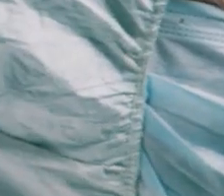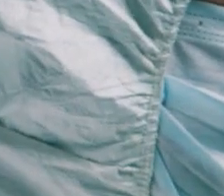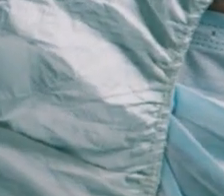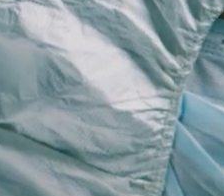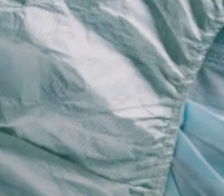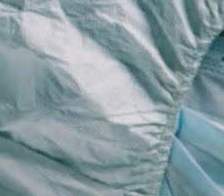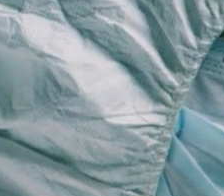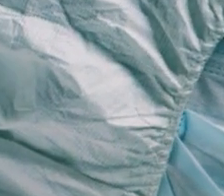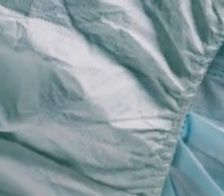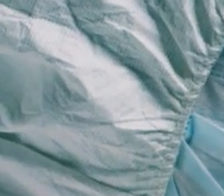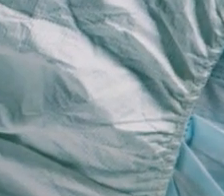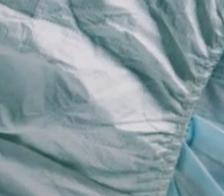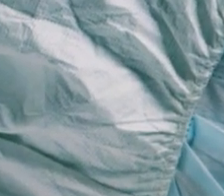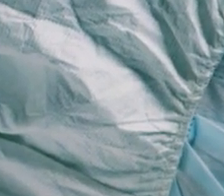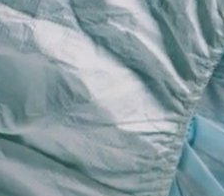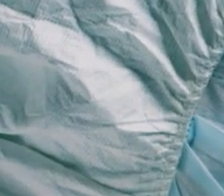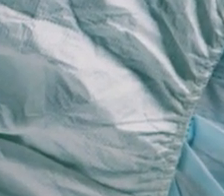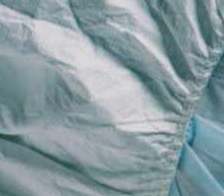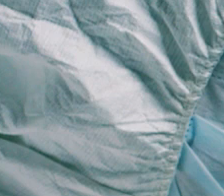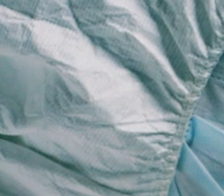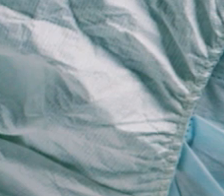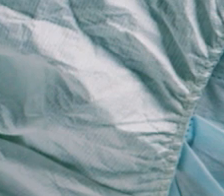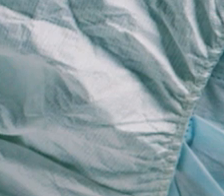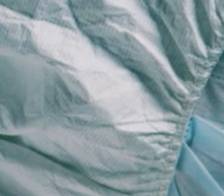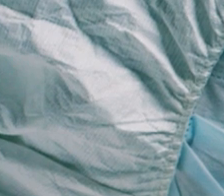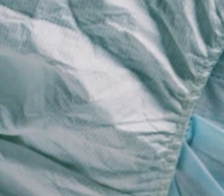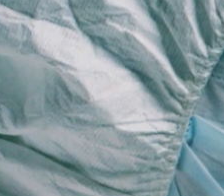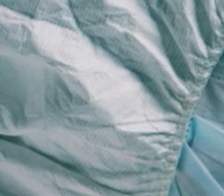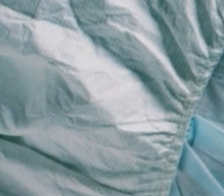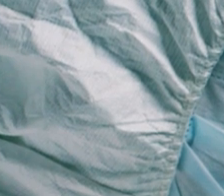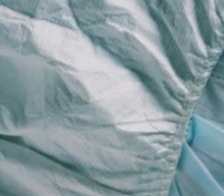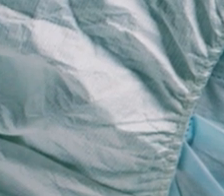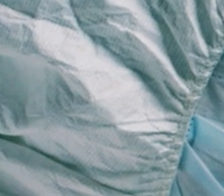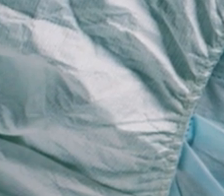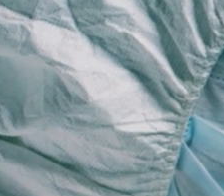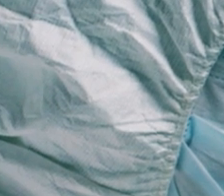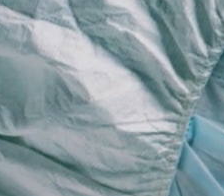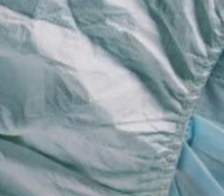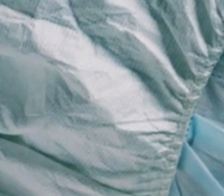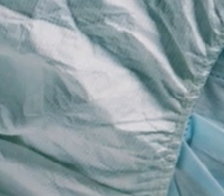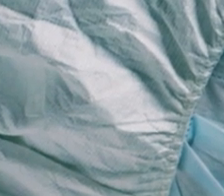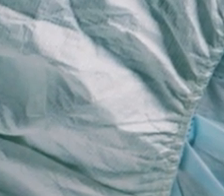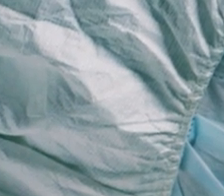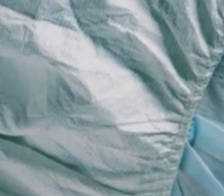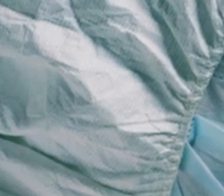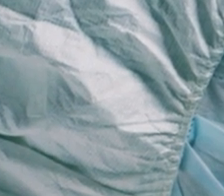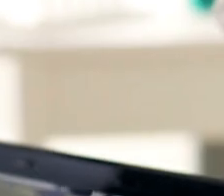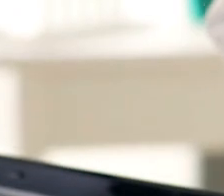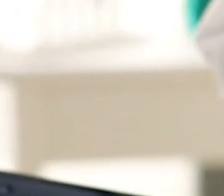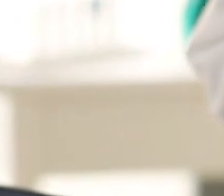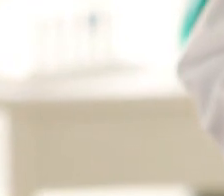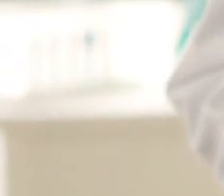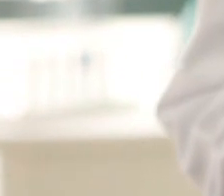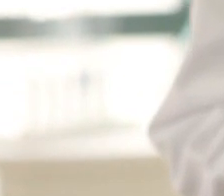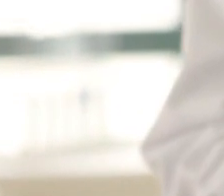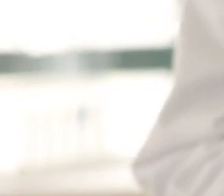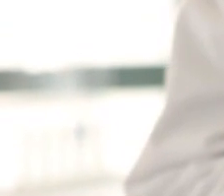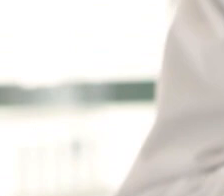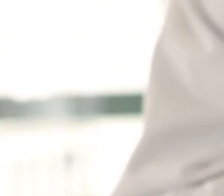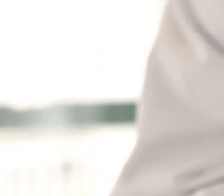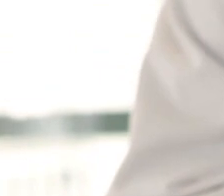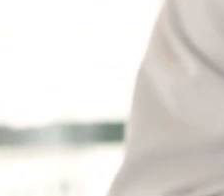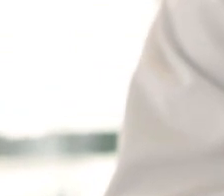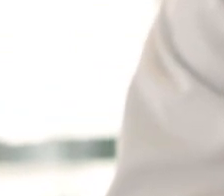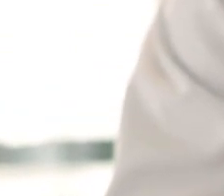of safe and effective vaccines against COVID-19 is essential to containing the global pandemic. The Ministry has